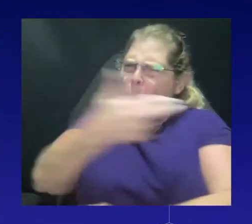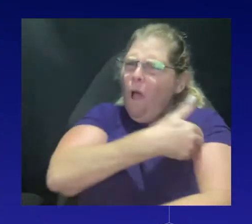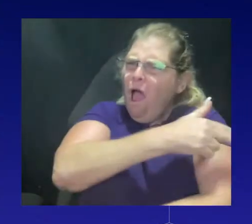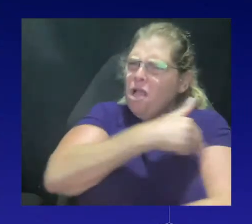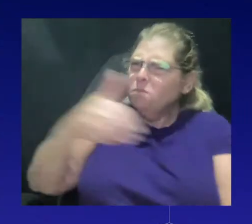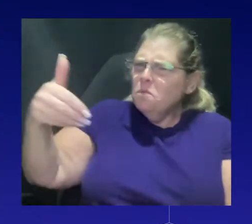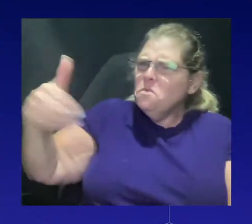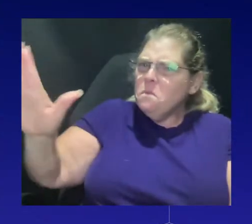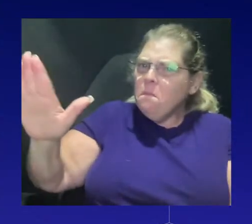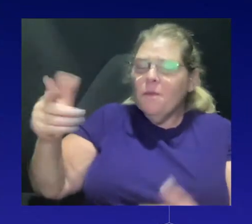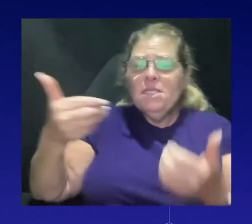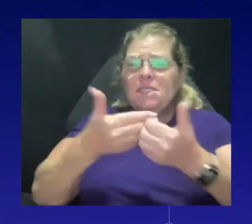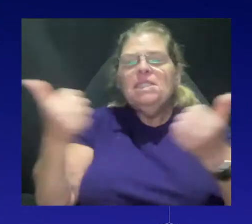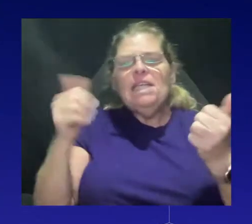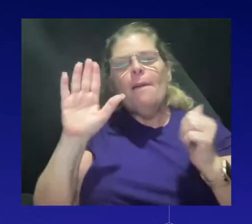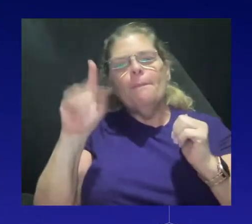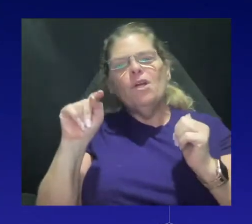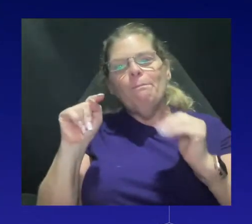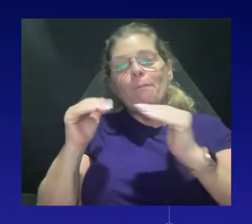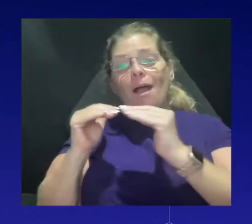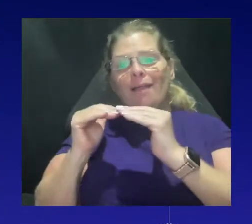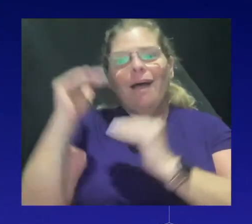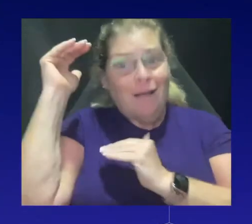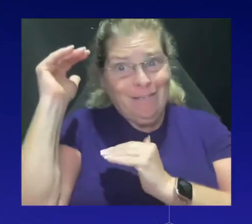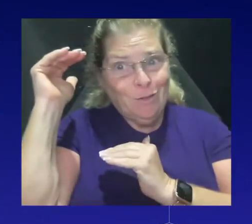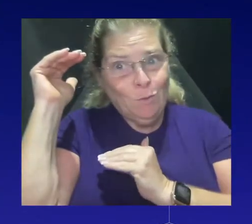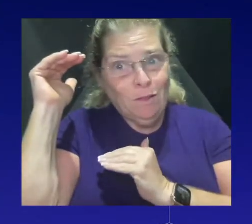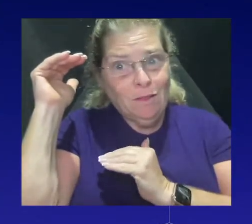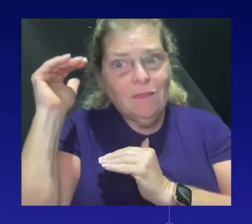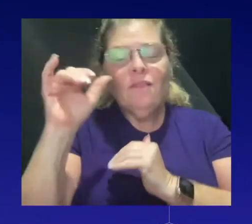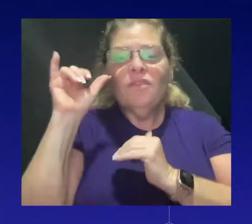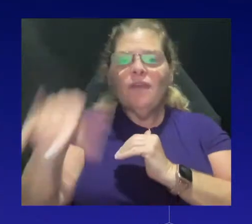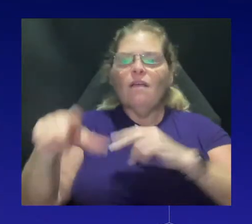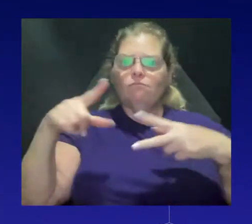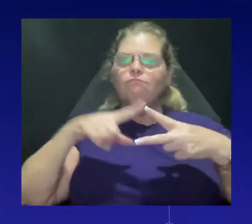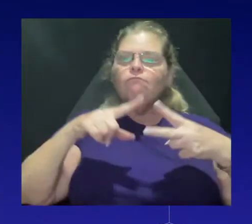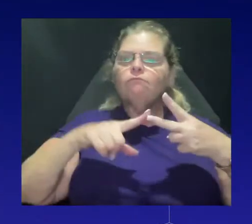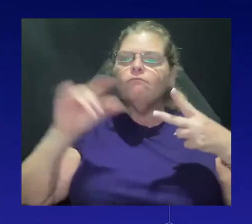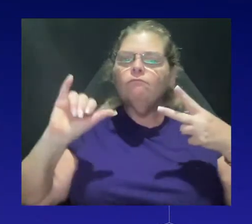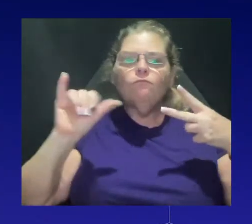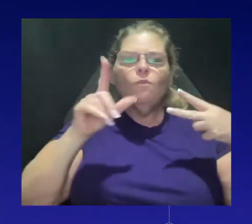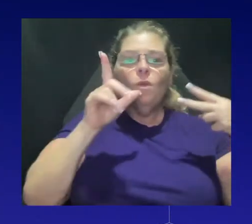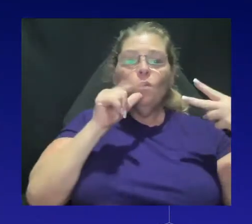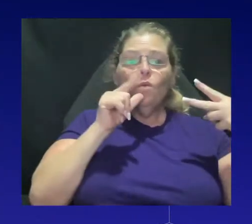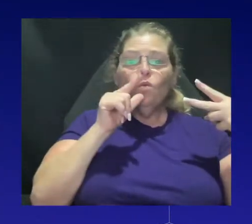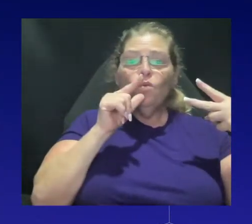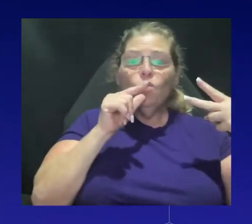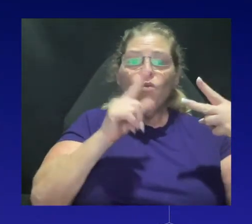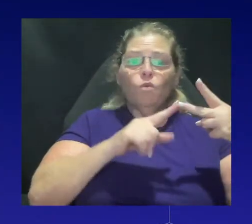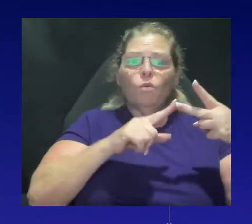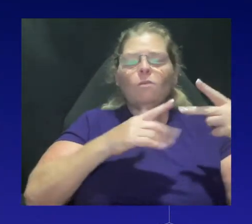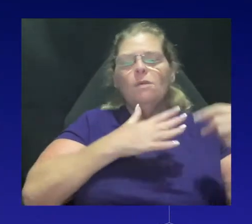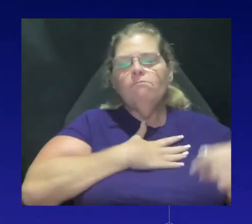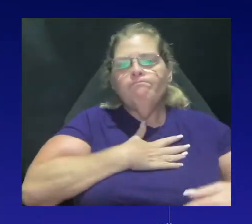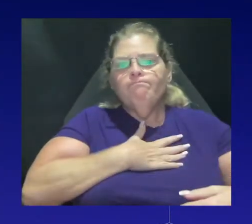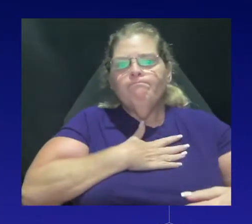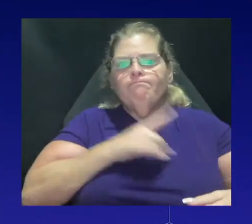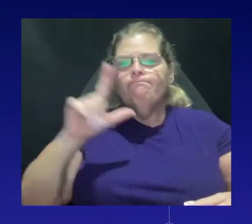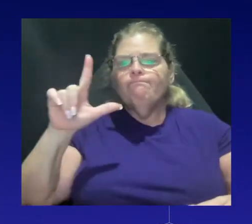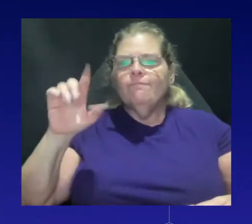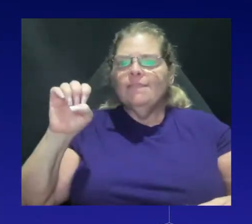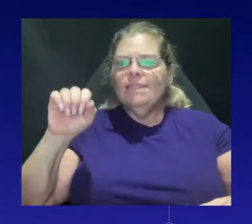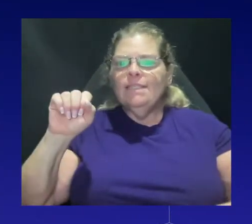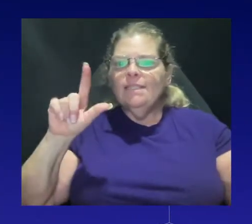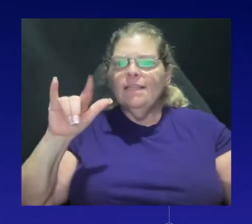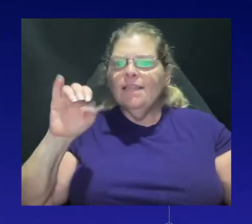TB. And I want to also give a shout out to my dearly departed Leslie R. Roberts Sr.,